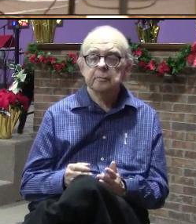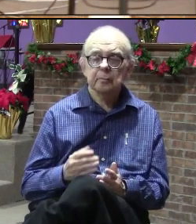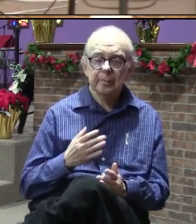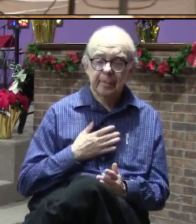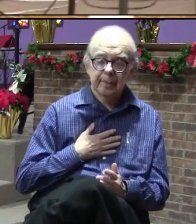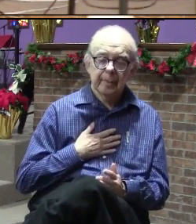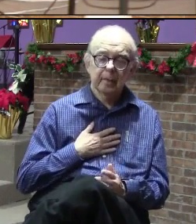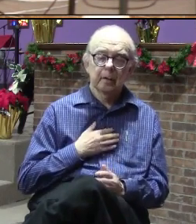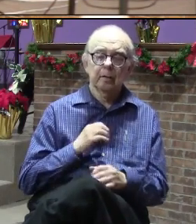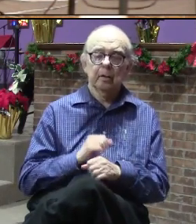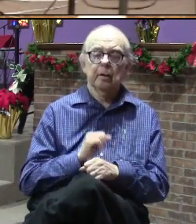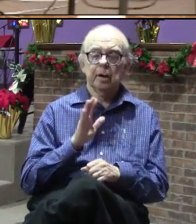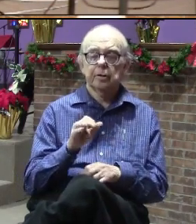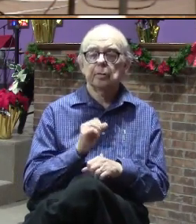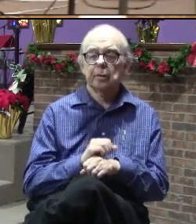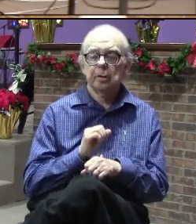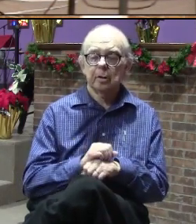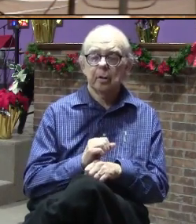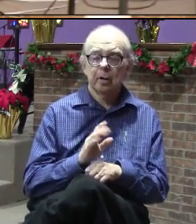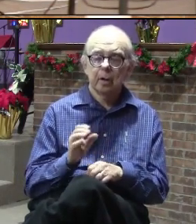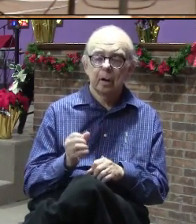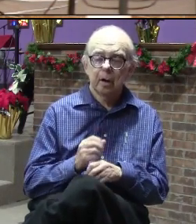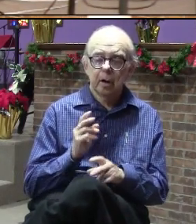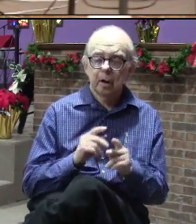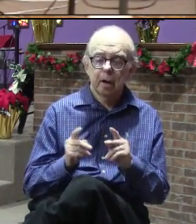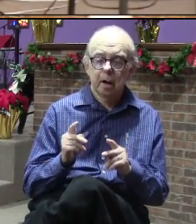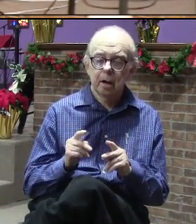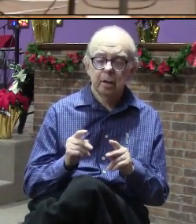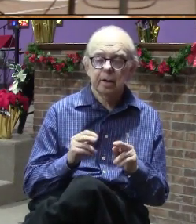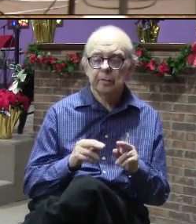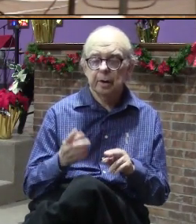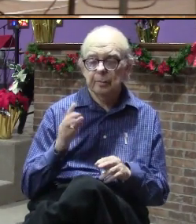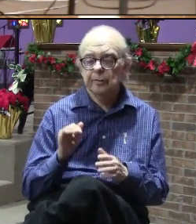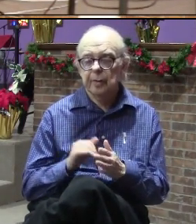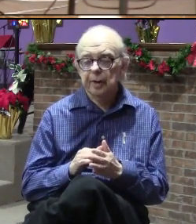my task and your task is to get people ready for this.